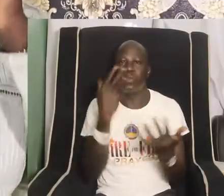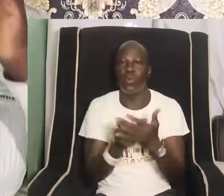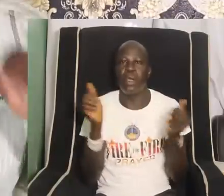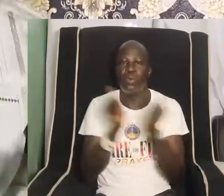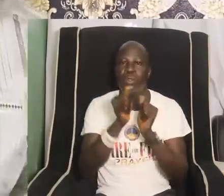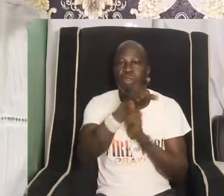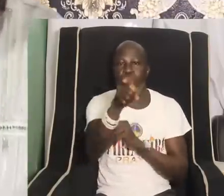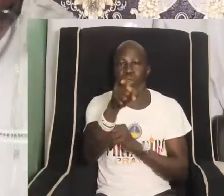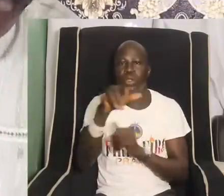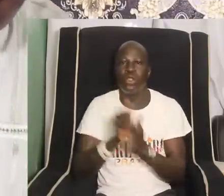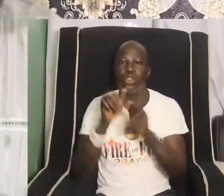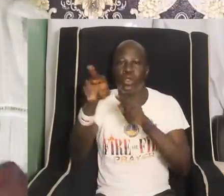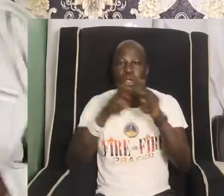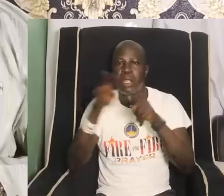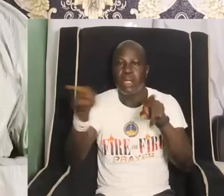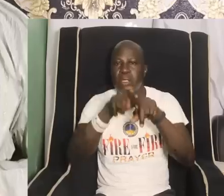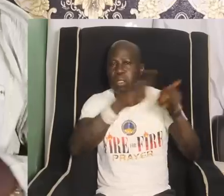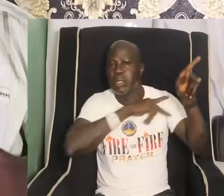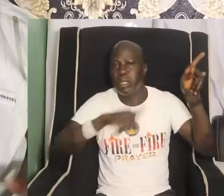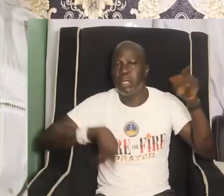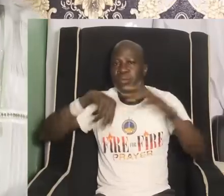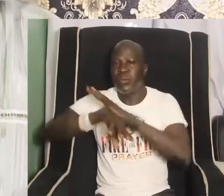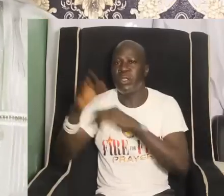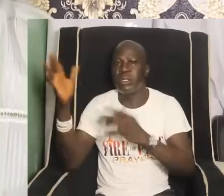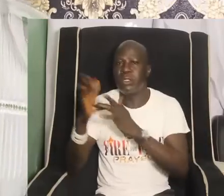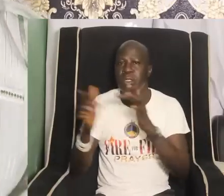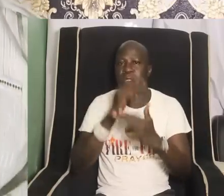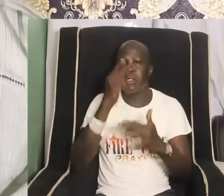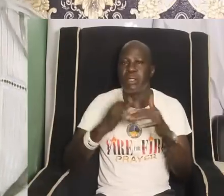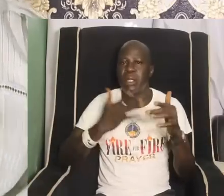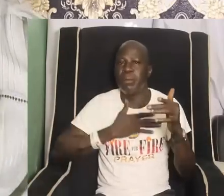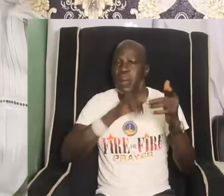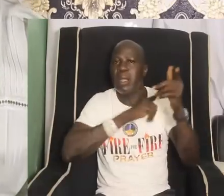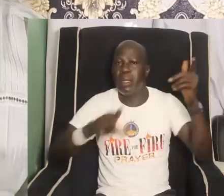for. What is it about? Jesus,